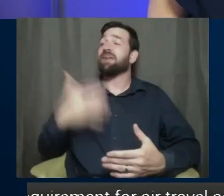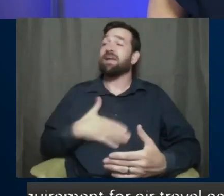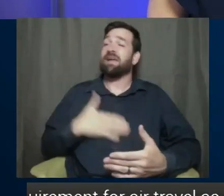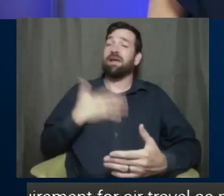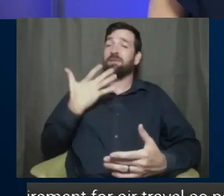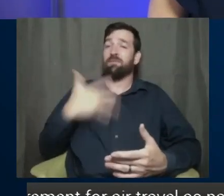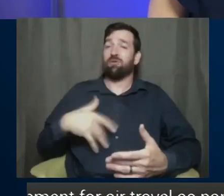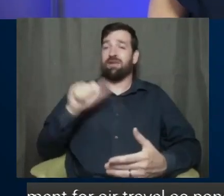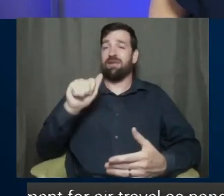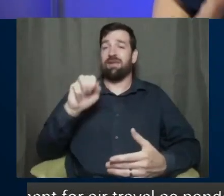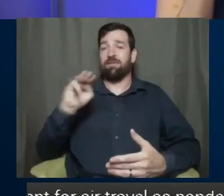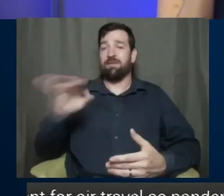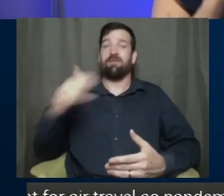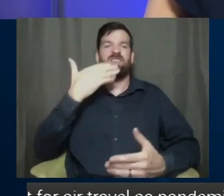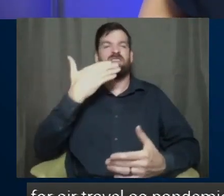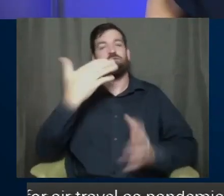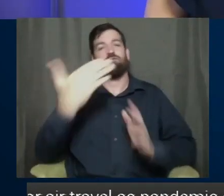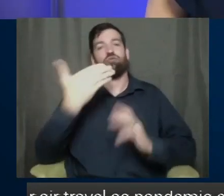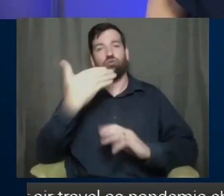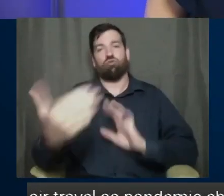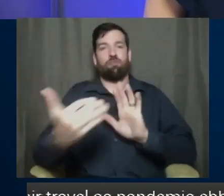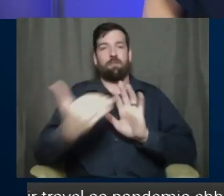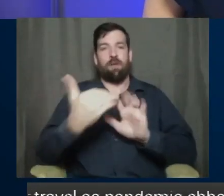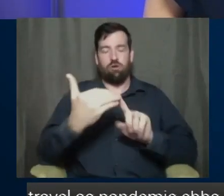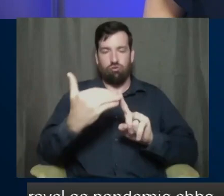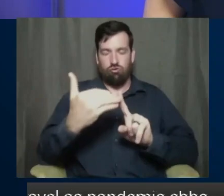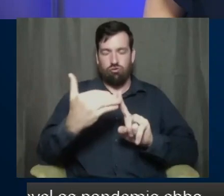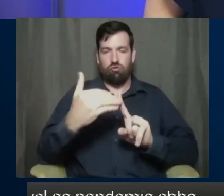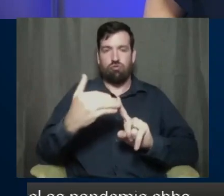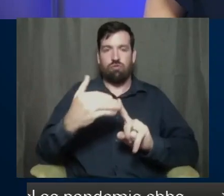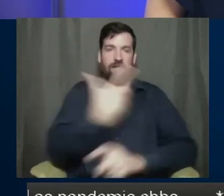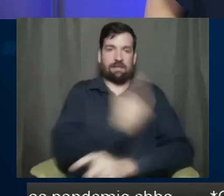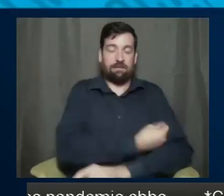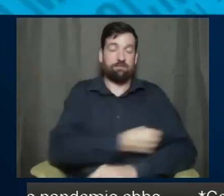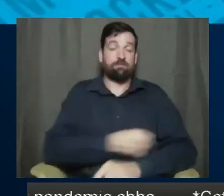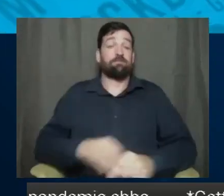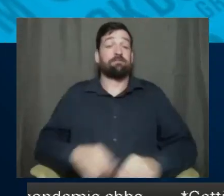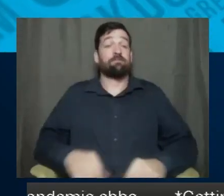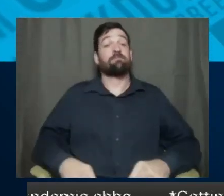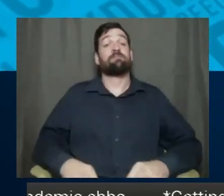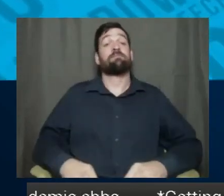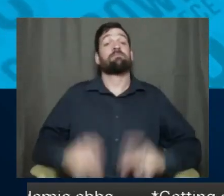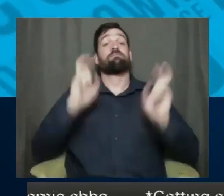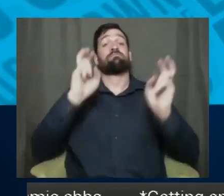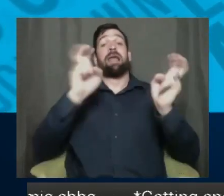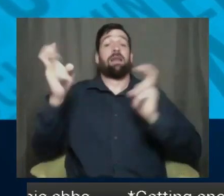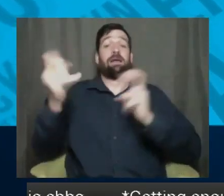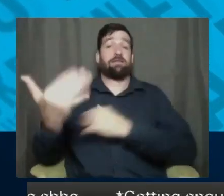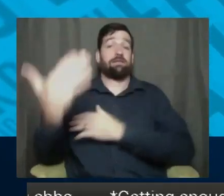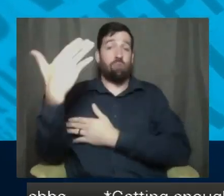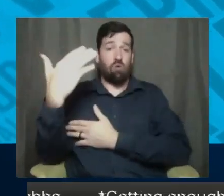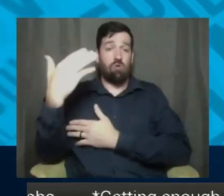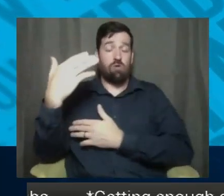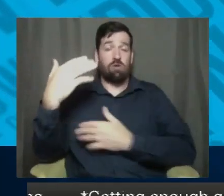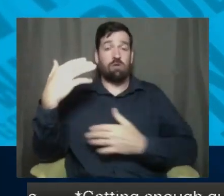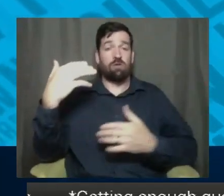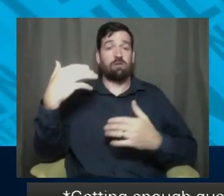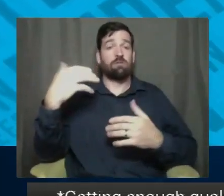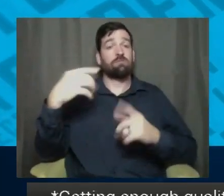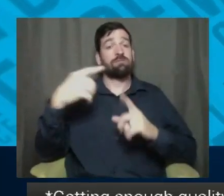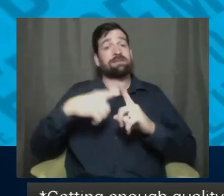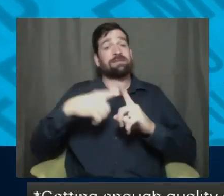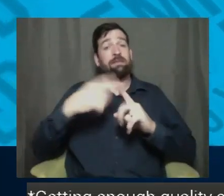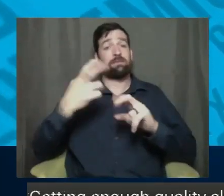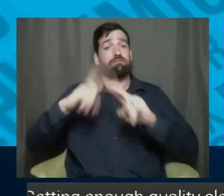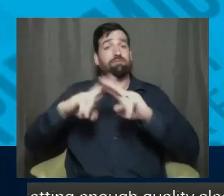those good reminders about the vaccines. That's how you start them out young. Yeah. All right. In headlines this morning, as temps rise, it may have you taking a